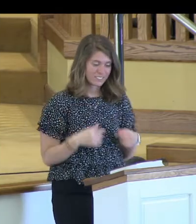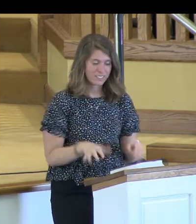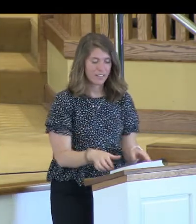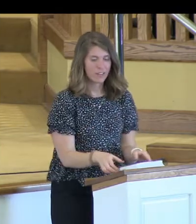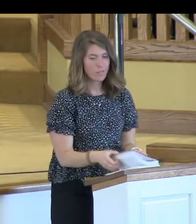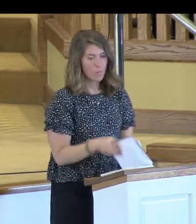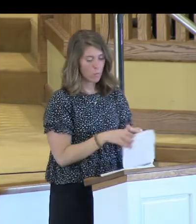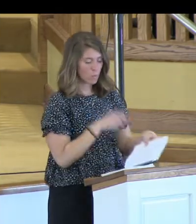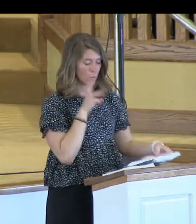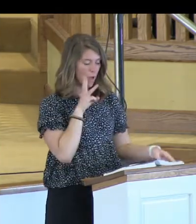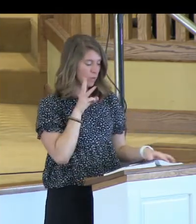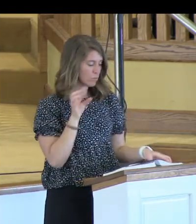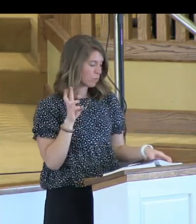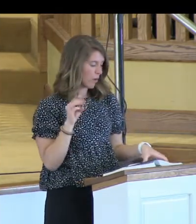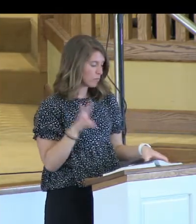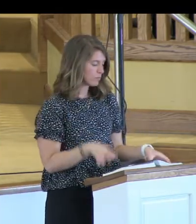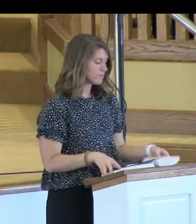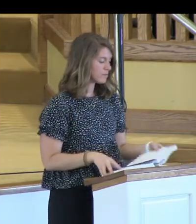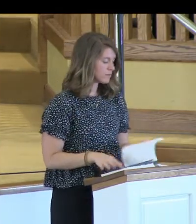Wow.